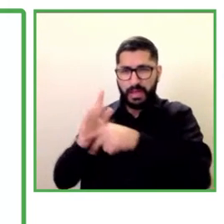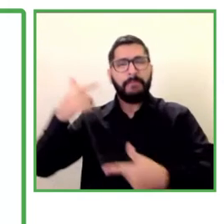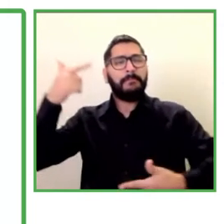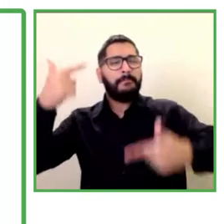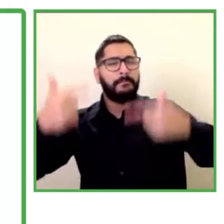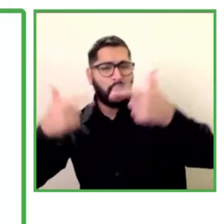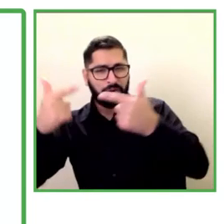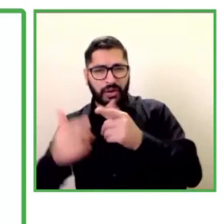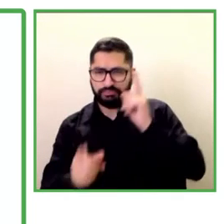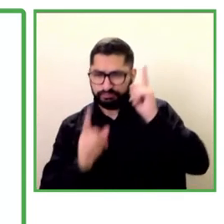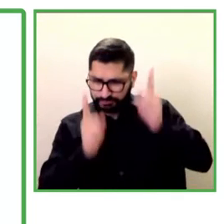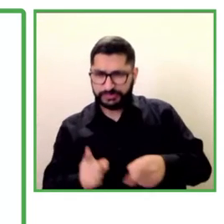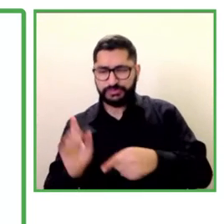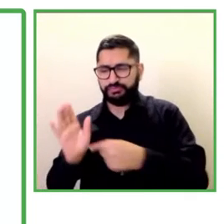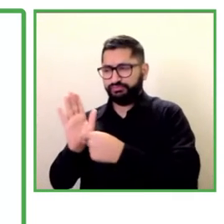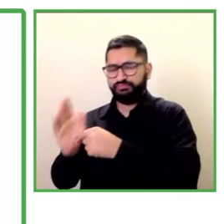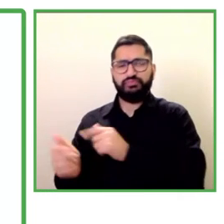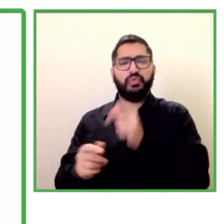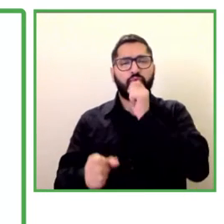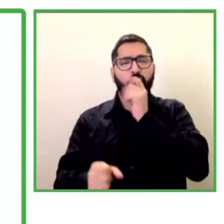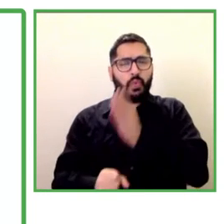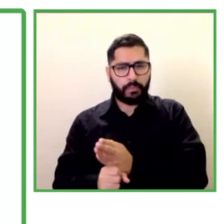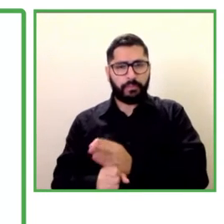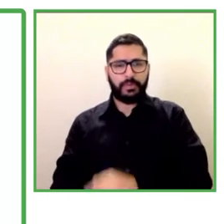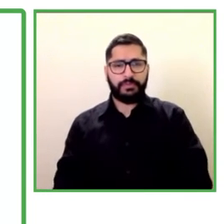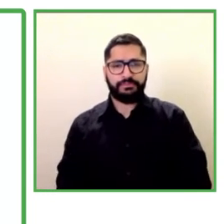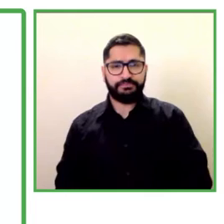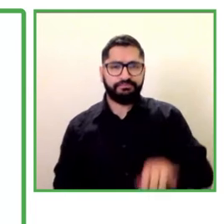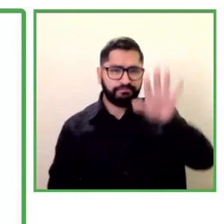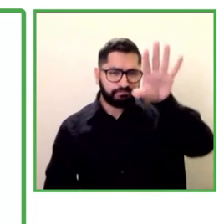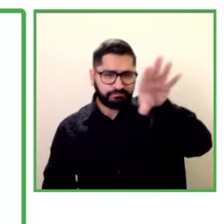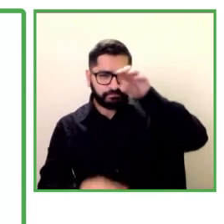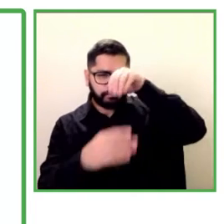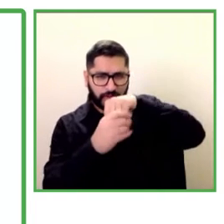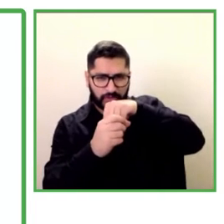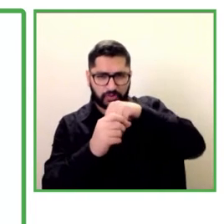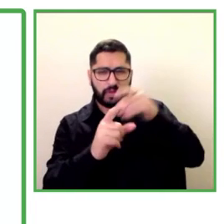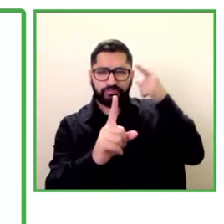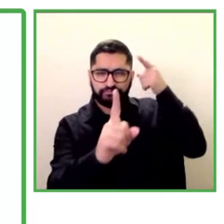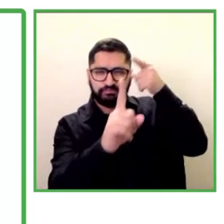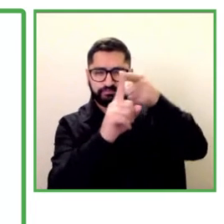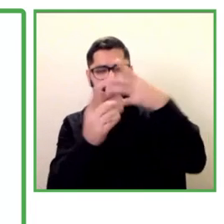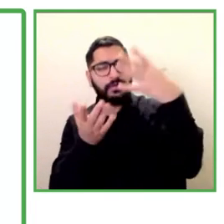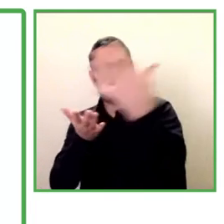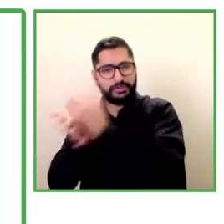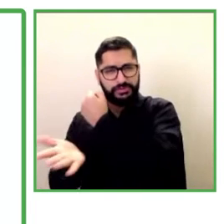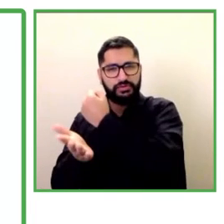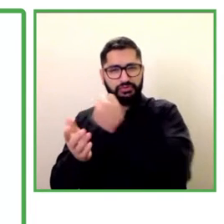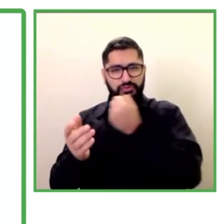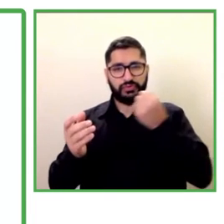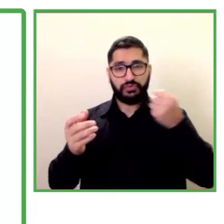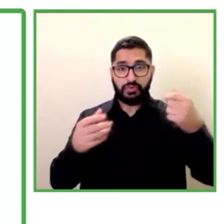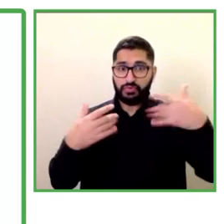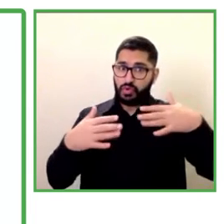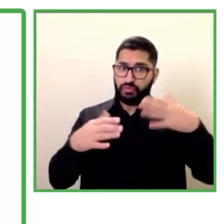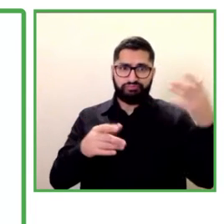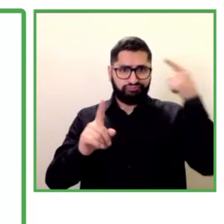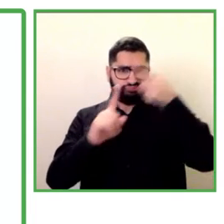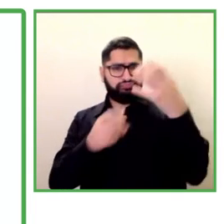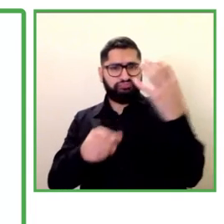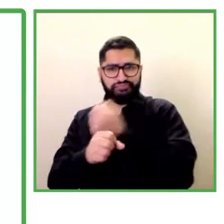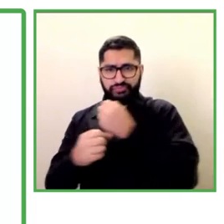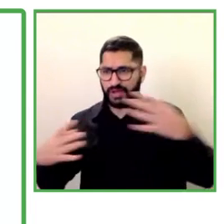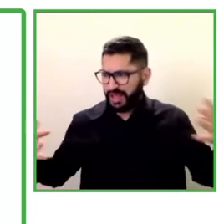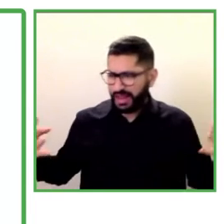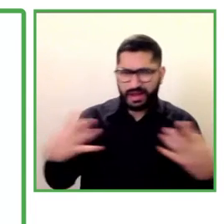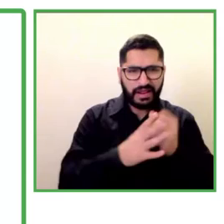public policies too. The factors of success are of the network. The people and the working groups in companies